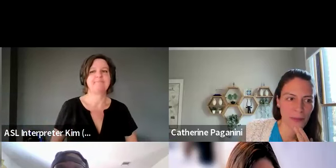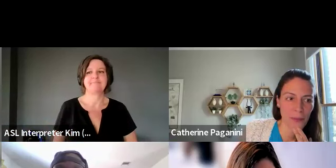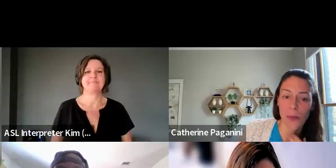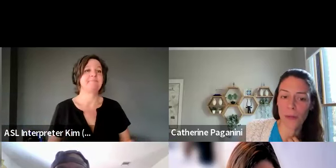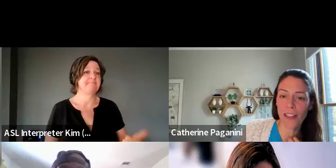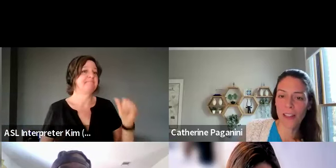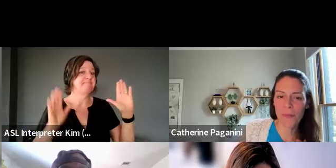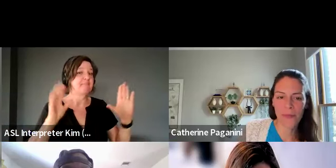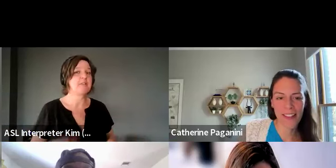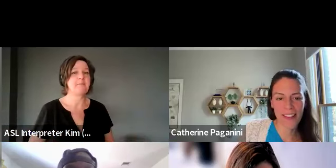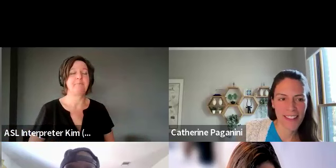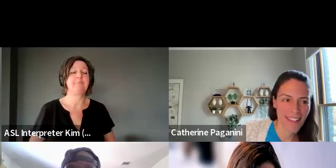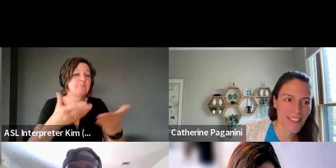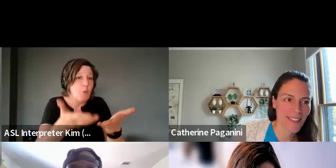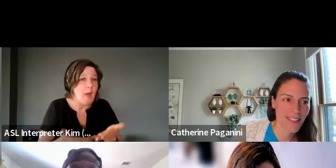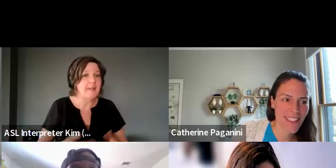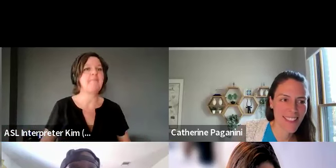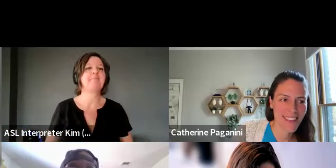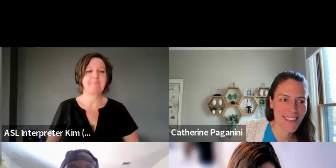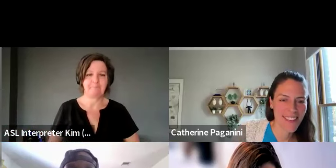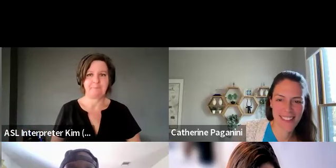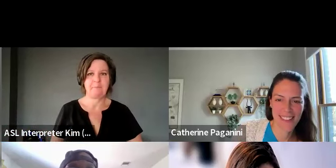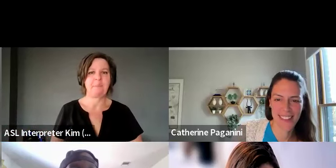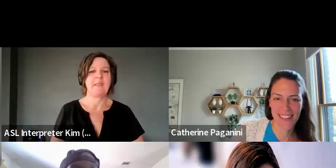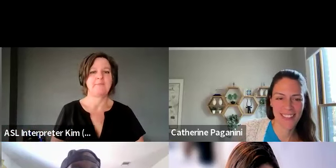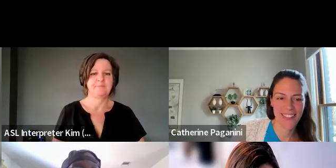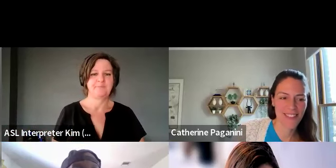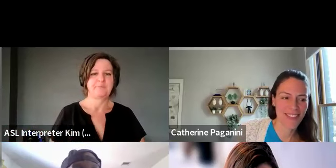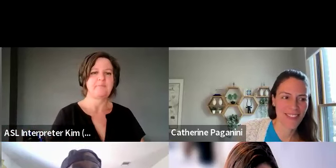awesome. Well, welcome. Thank you. Wonderful.